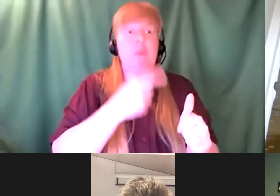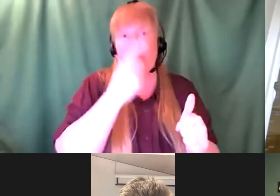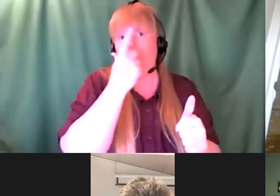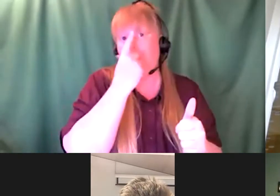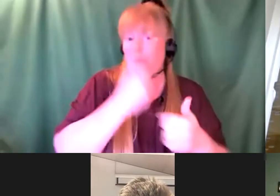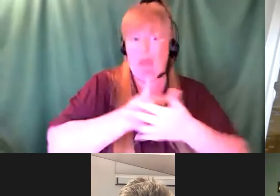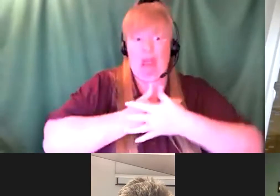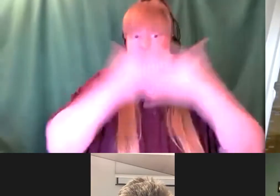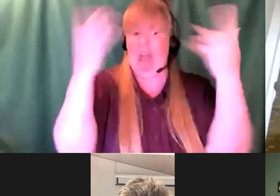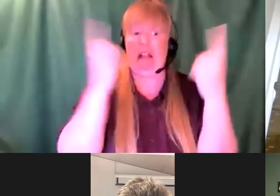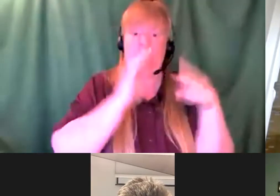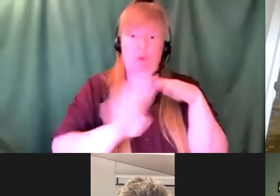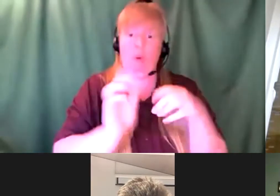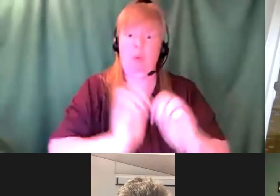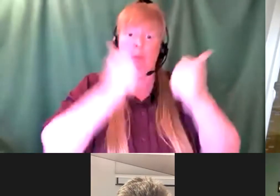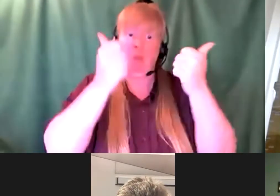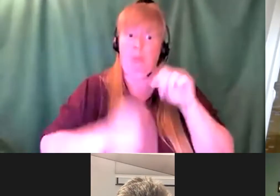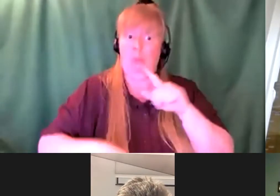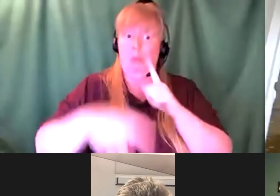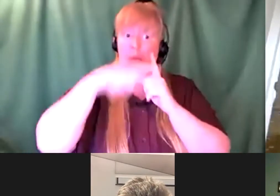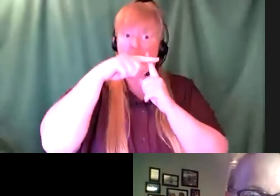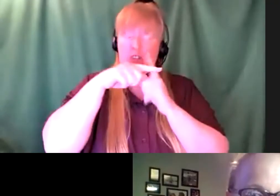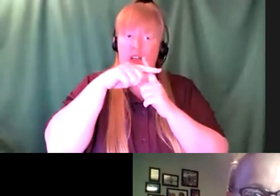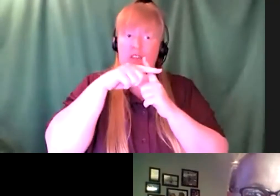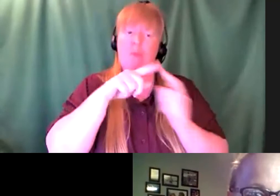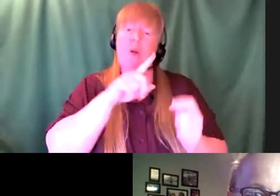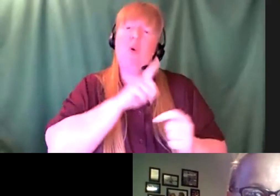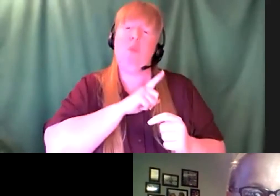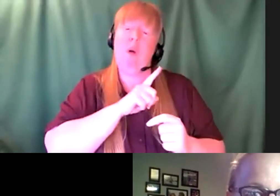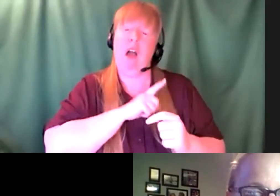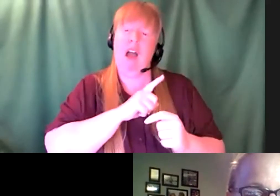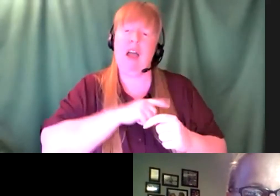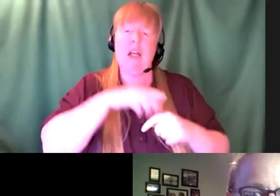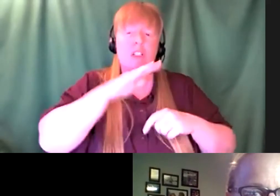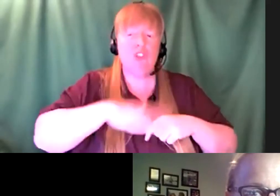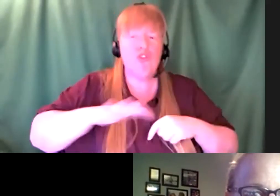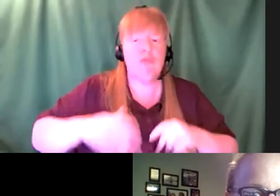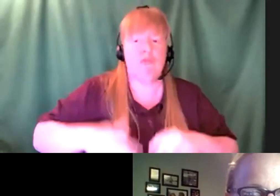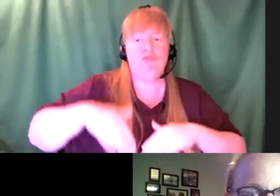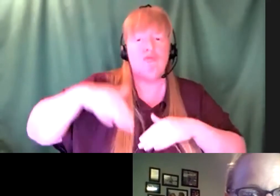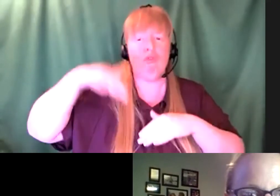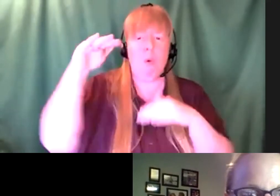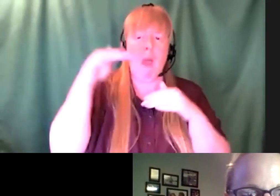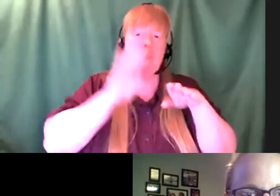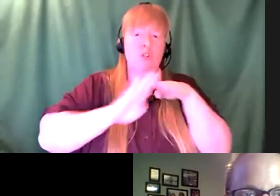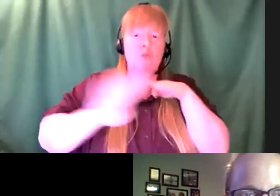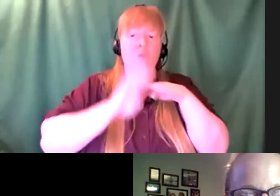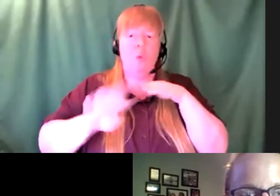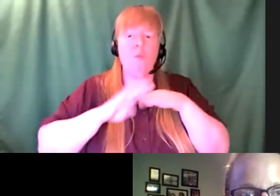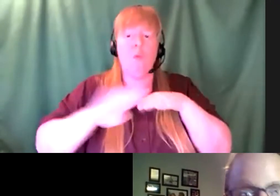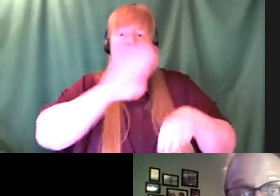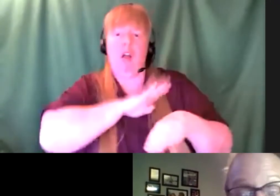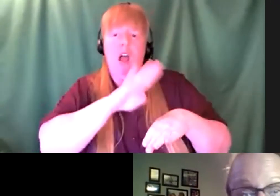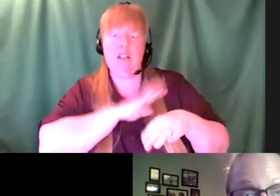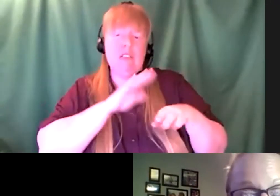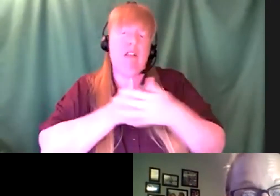to anything, probably because I spent most of my childhood in the garden with my brother doing sports when we should have been doing homework. So